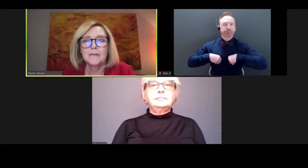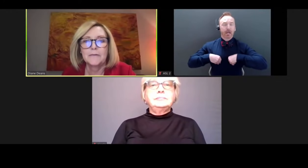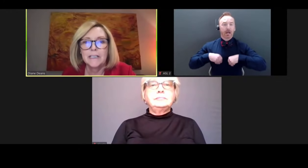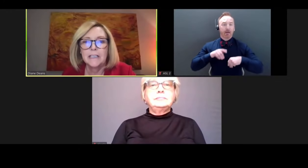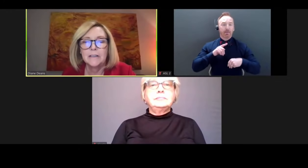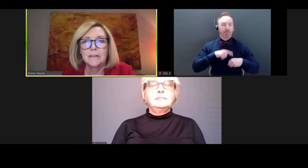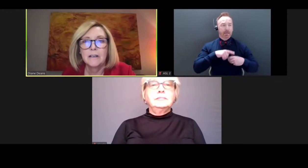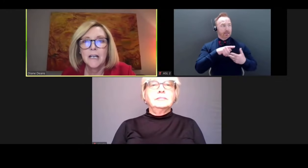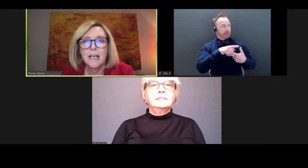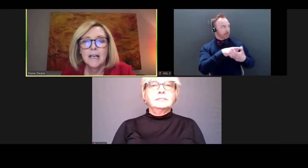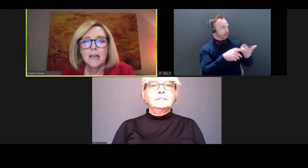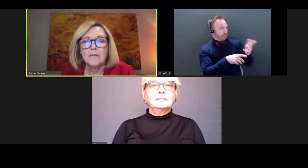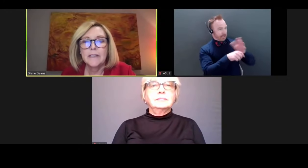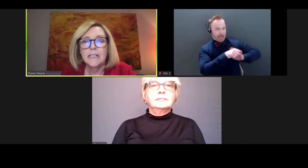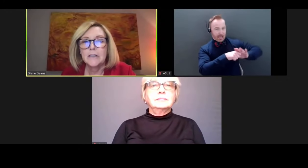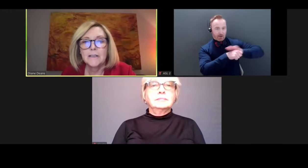demonstrations